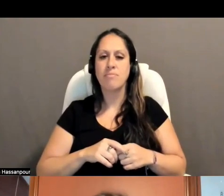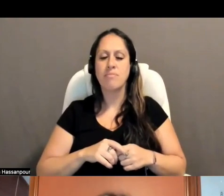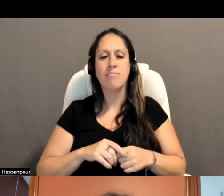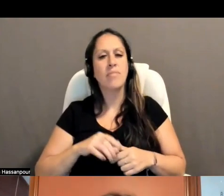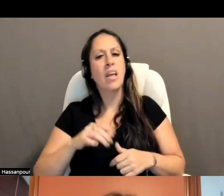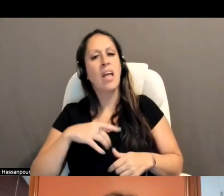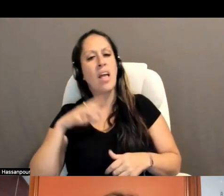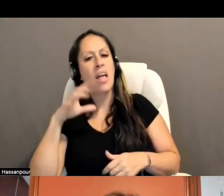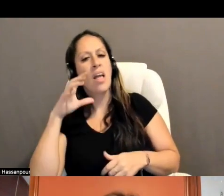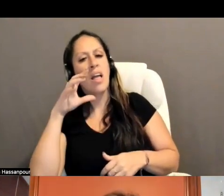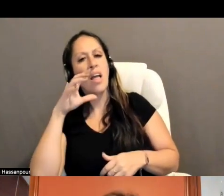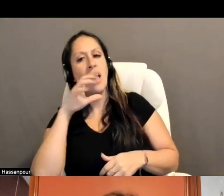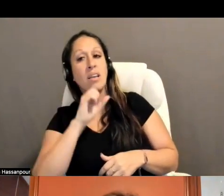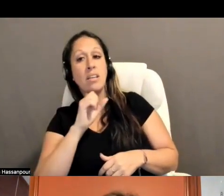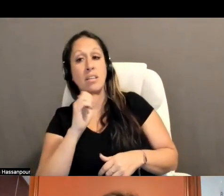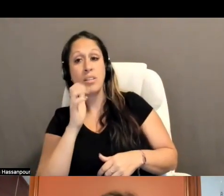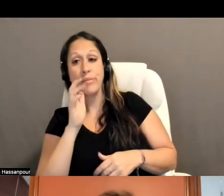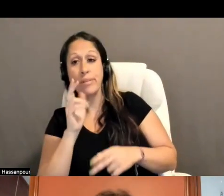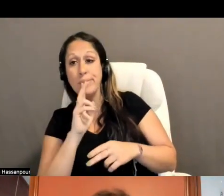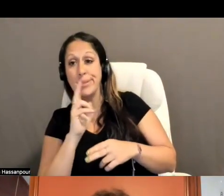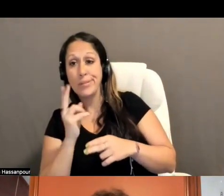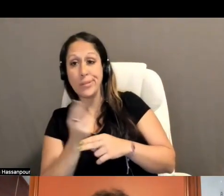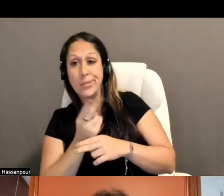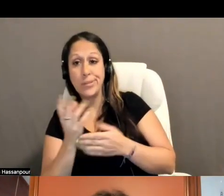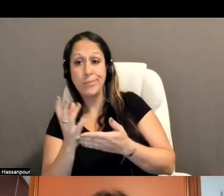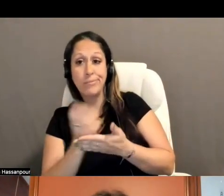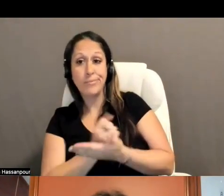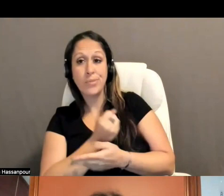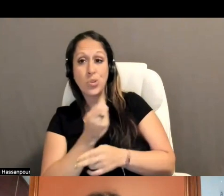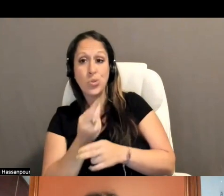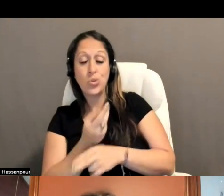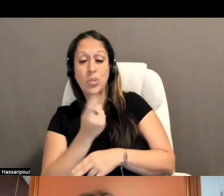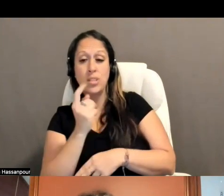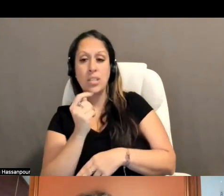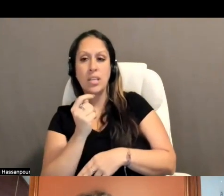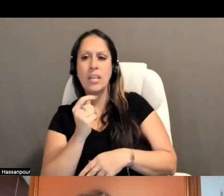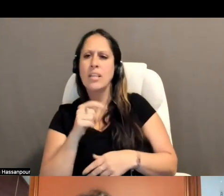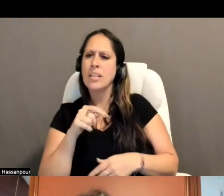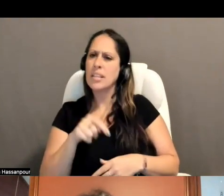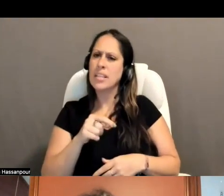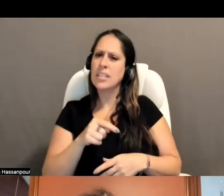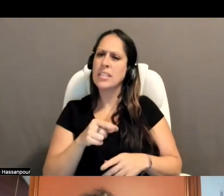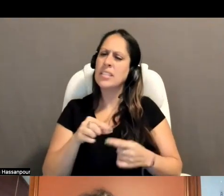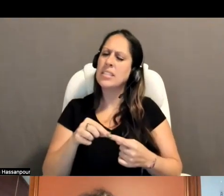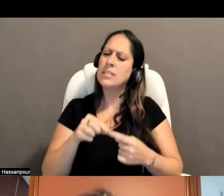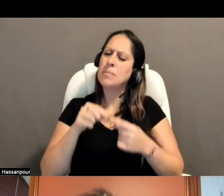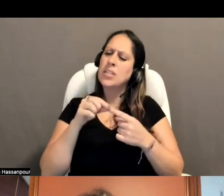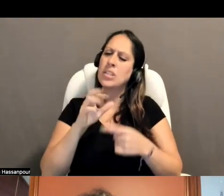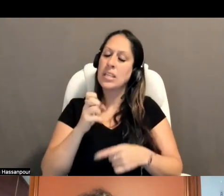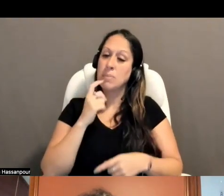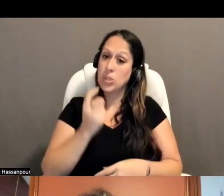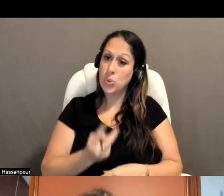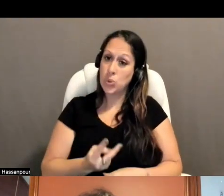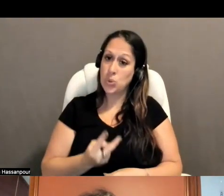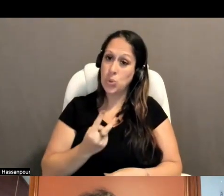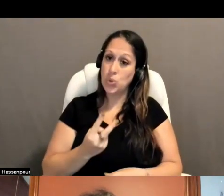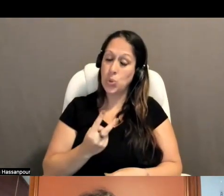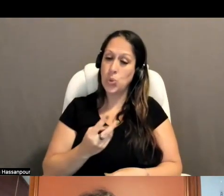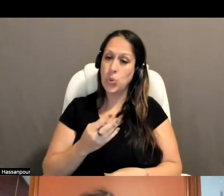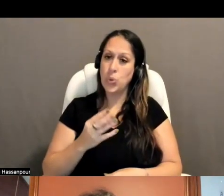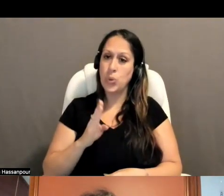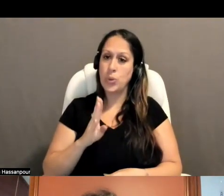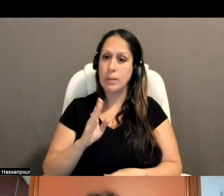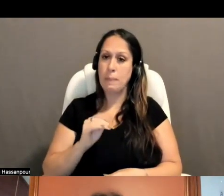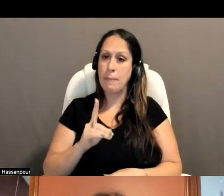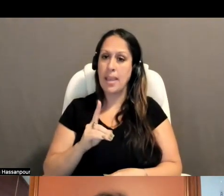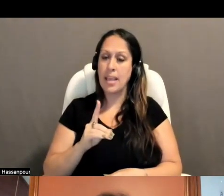I guess it's going to be used, as we go along. This is kind of a special case because two of the band members are